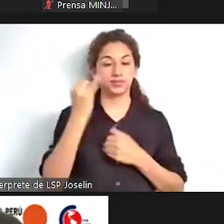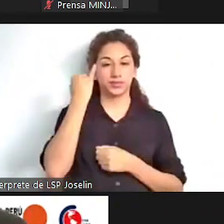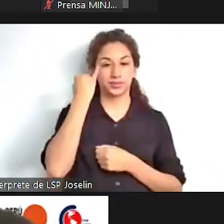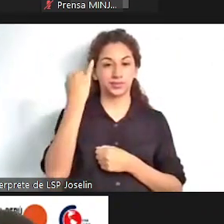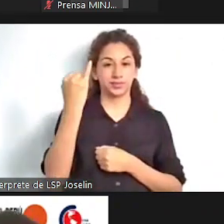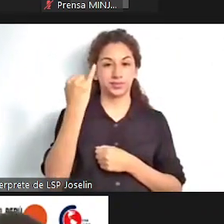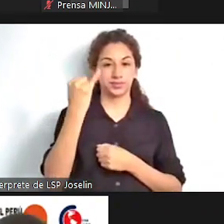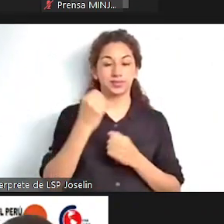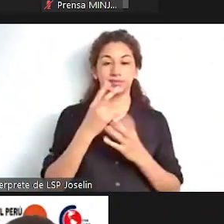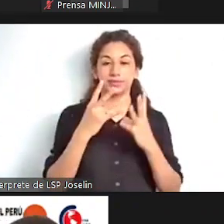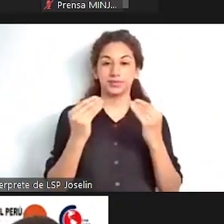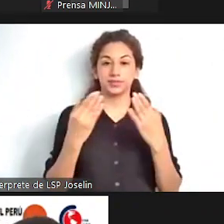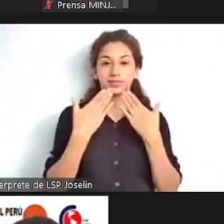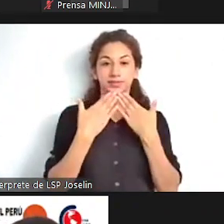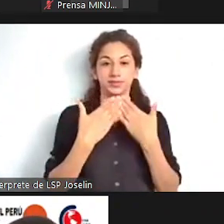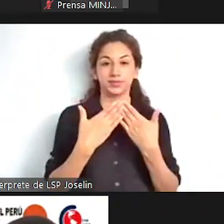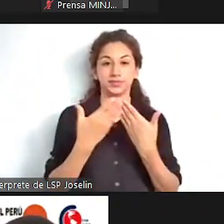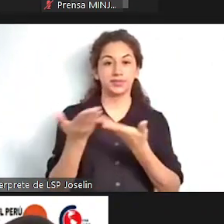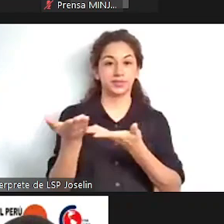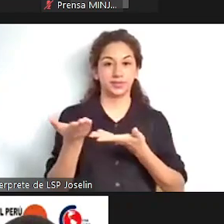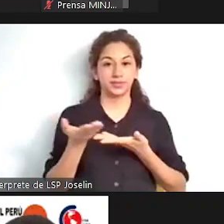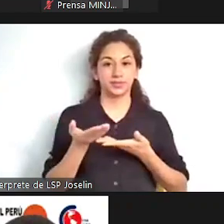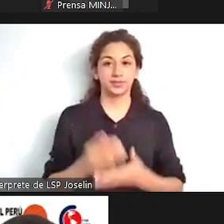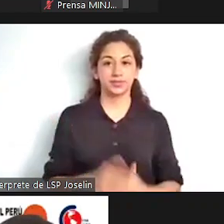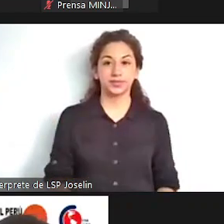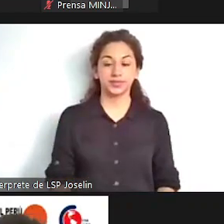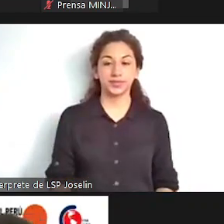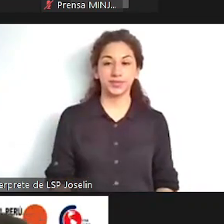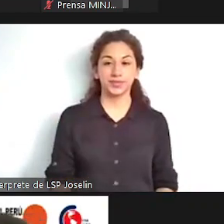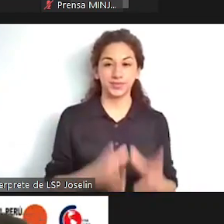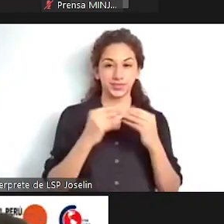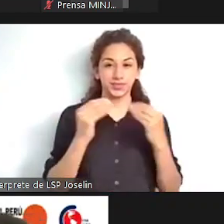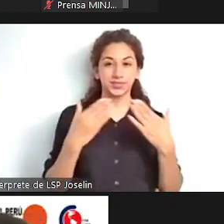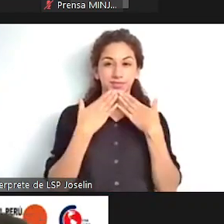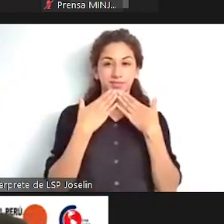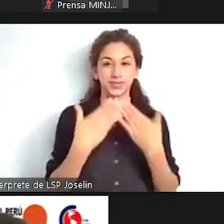exchange thank you very much you can go on